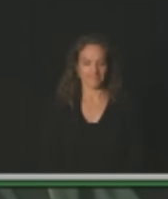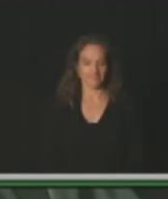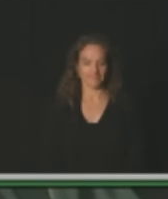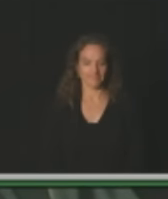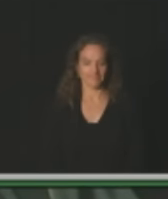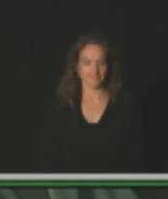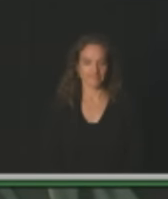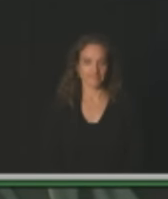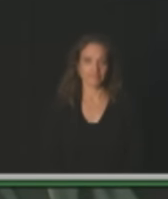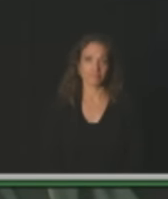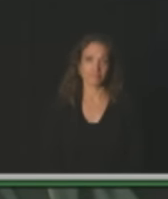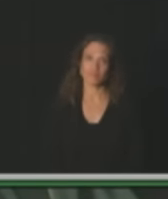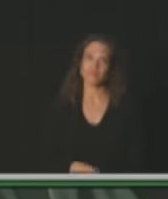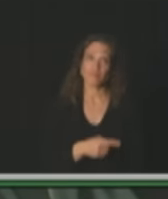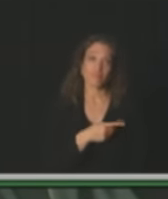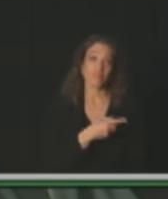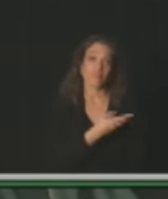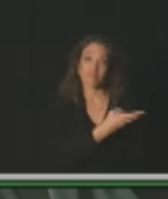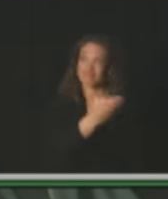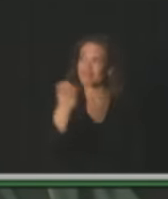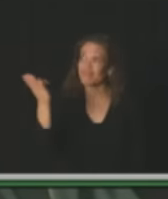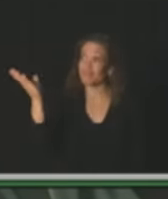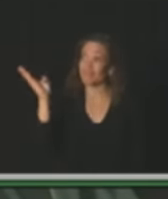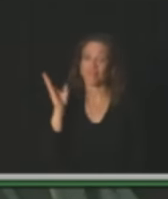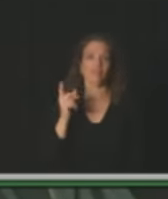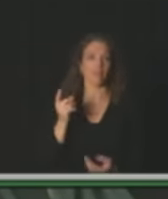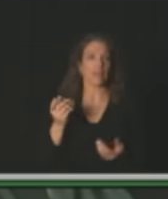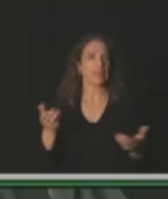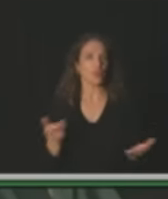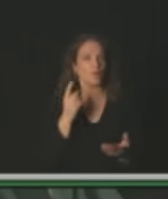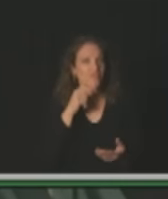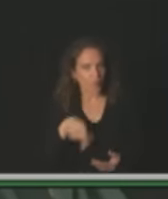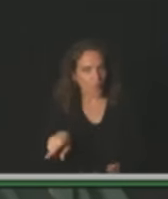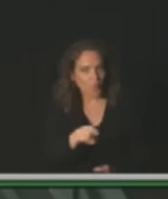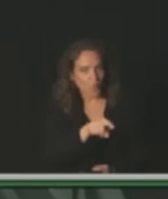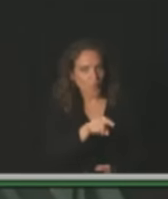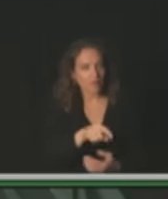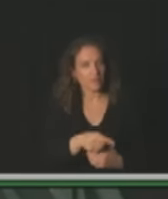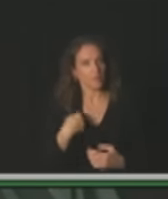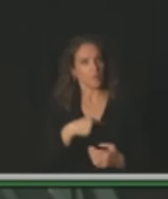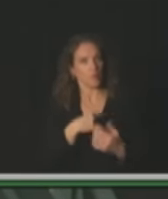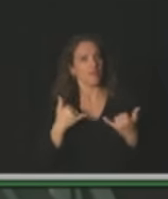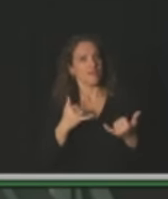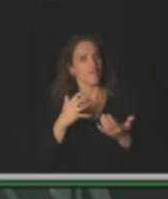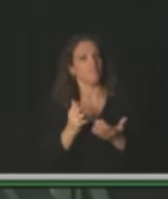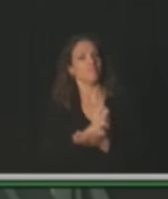They have been here for you, and we need to recognize them now.